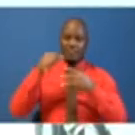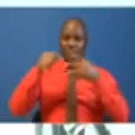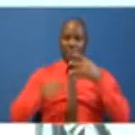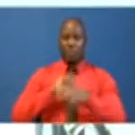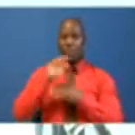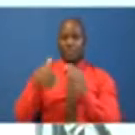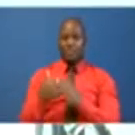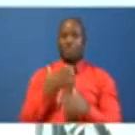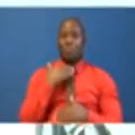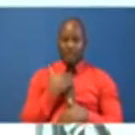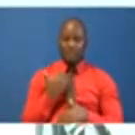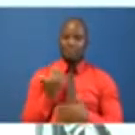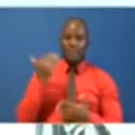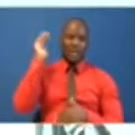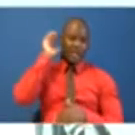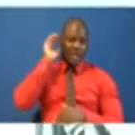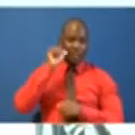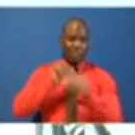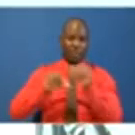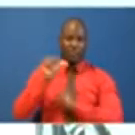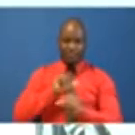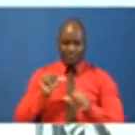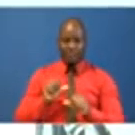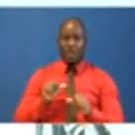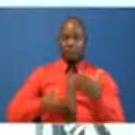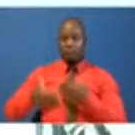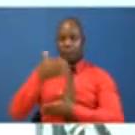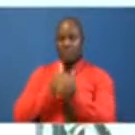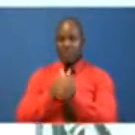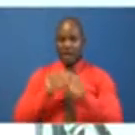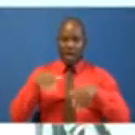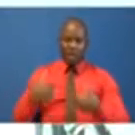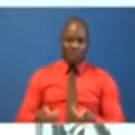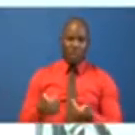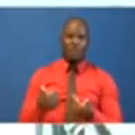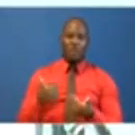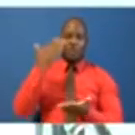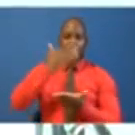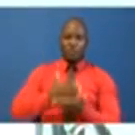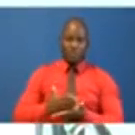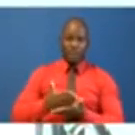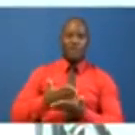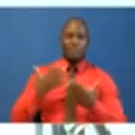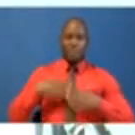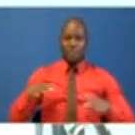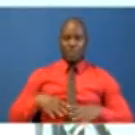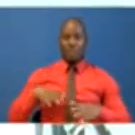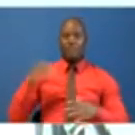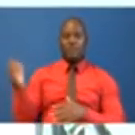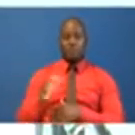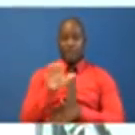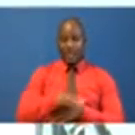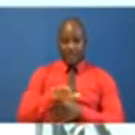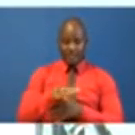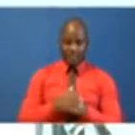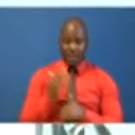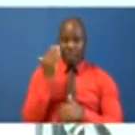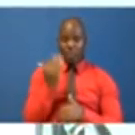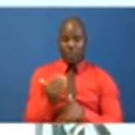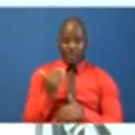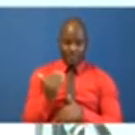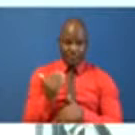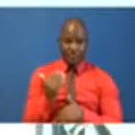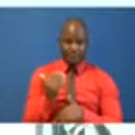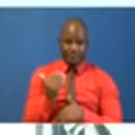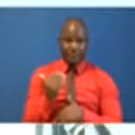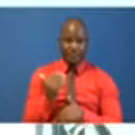in time i would like to hear about practical conversations about how will we stop evictions of people in formal settlement because